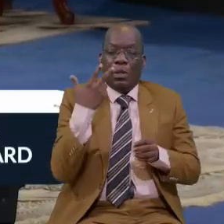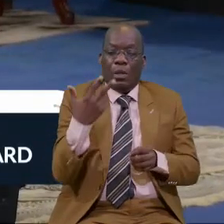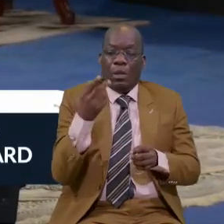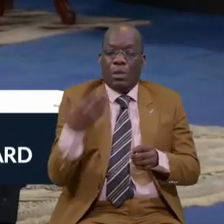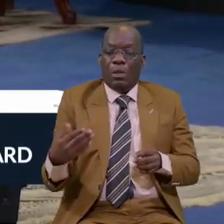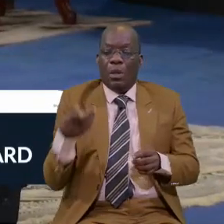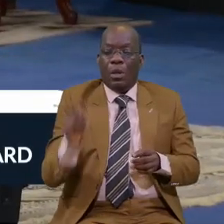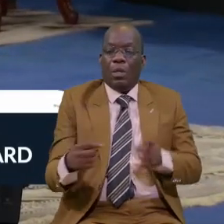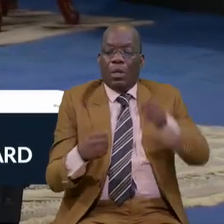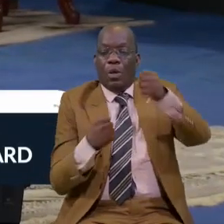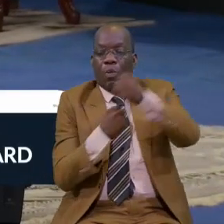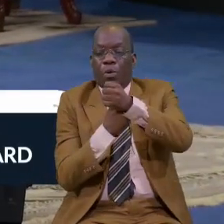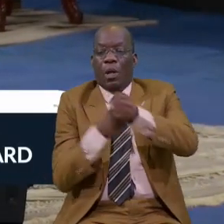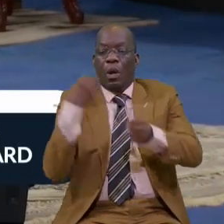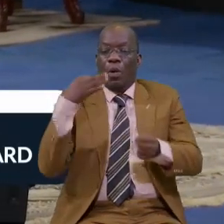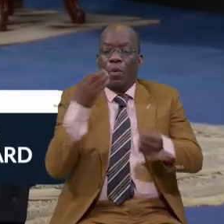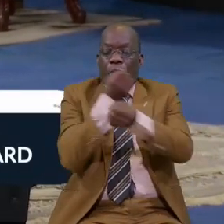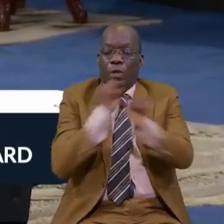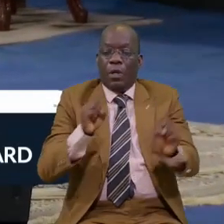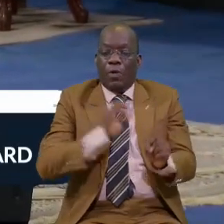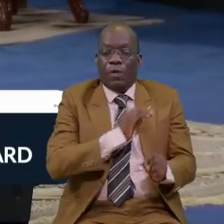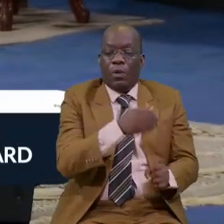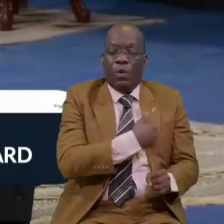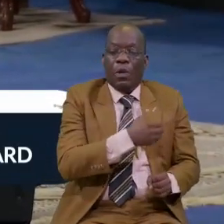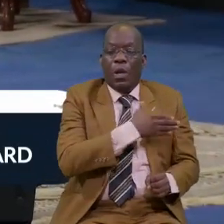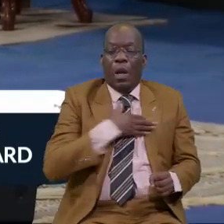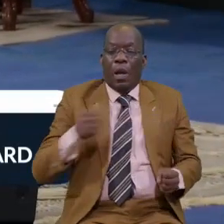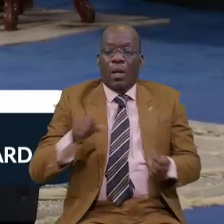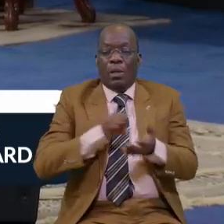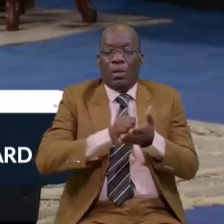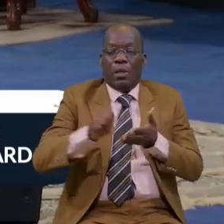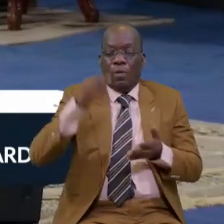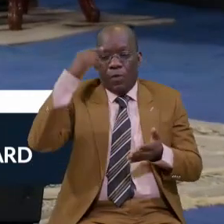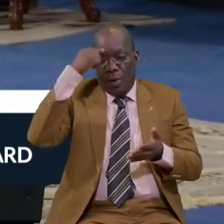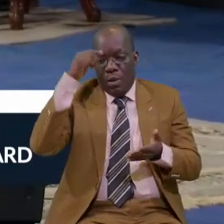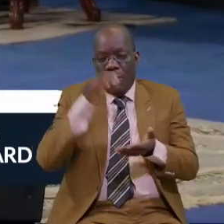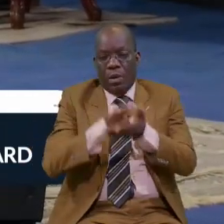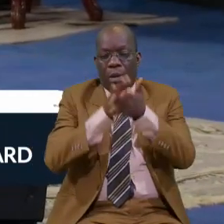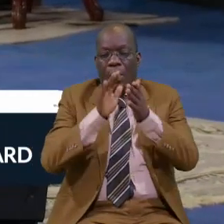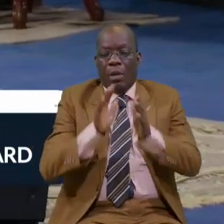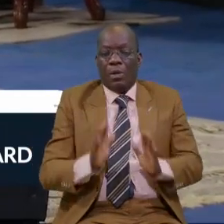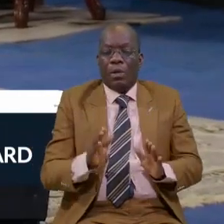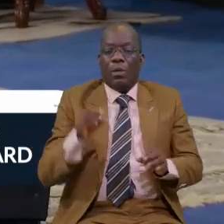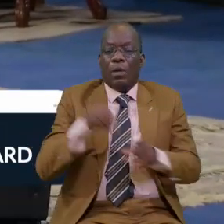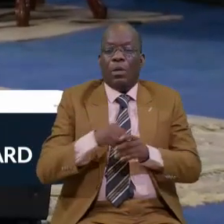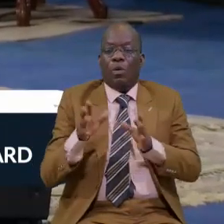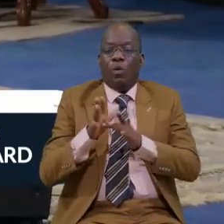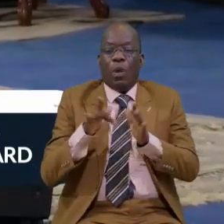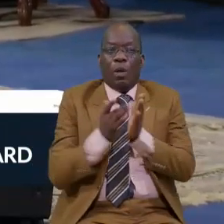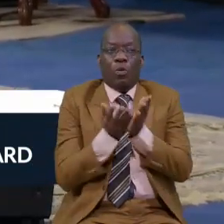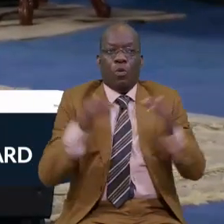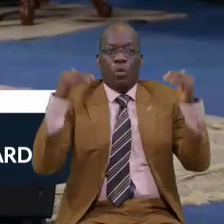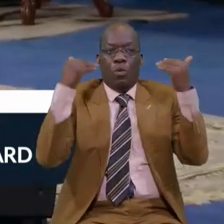soul, and the sanctified sage is scriptural standard. This